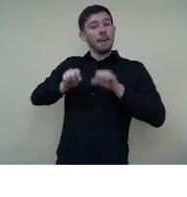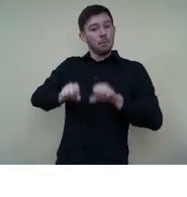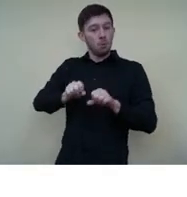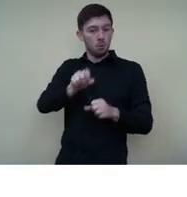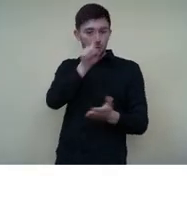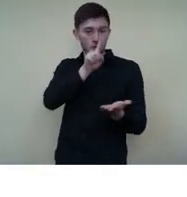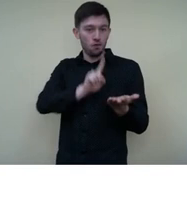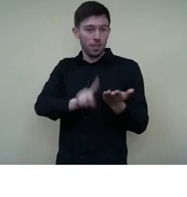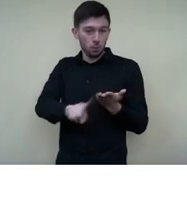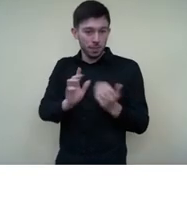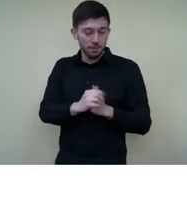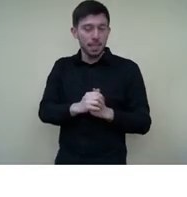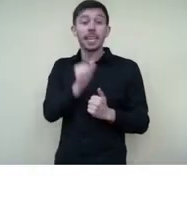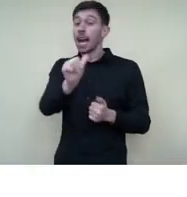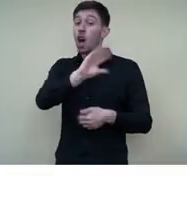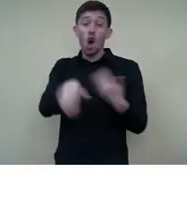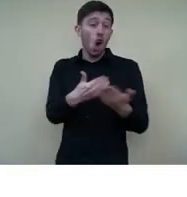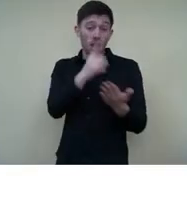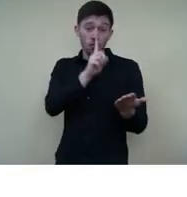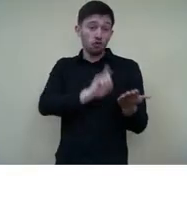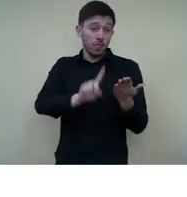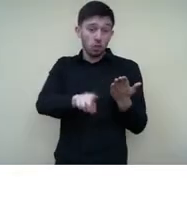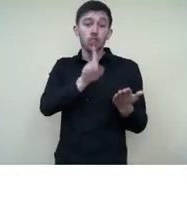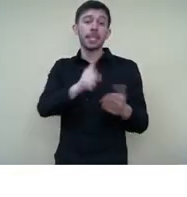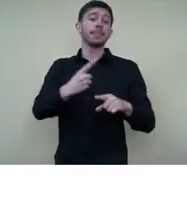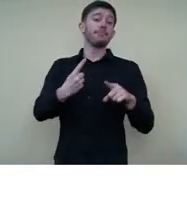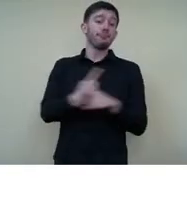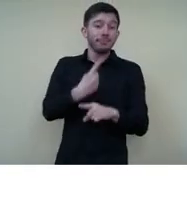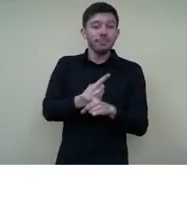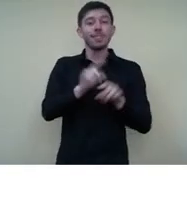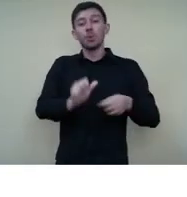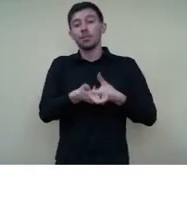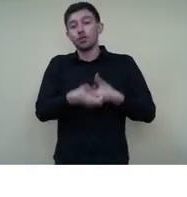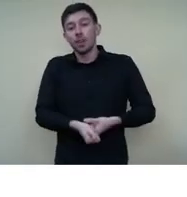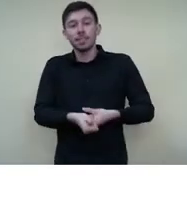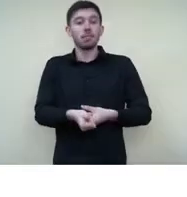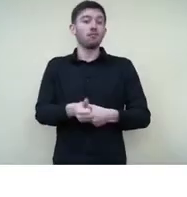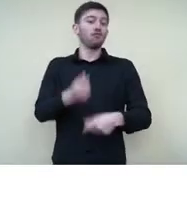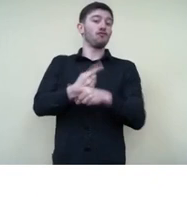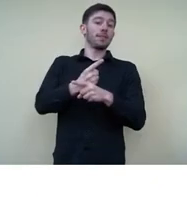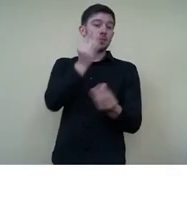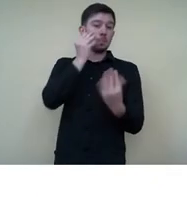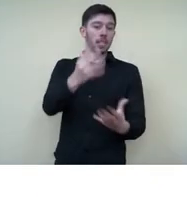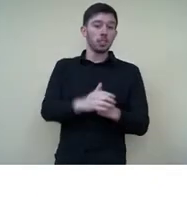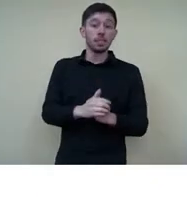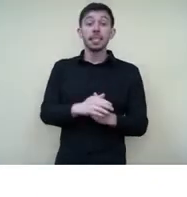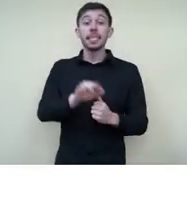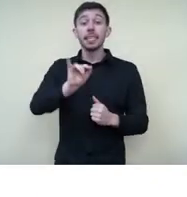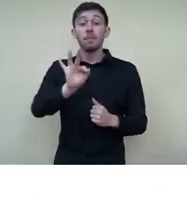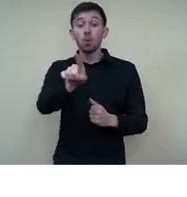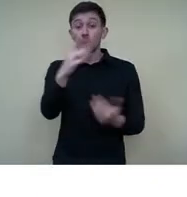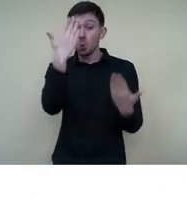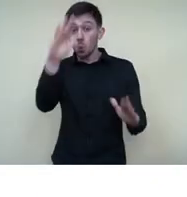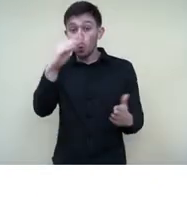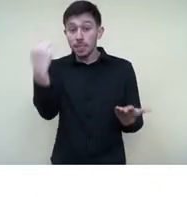papers. All sources are not scholarly sources. All sources aren't good sources of information. And the problem is when you don't know something, or you